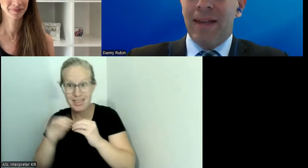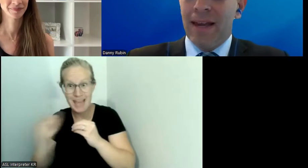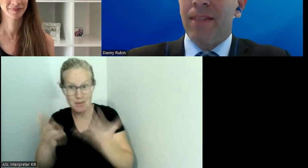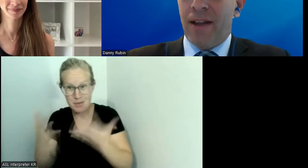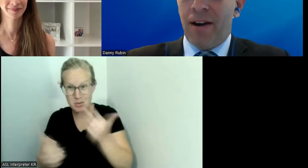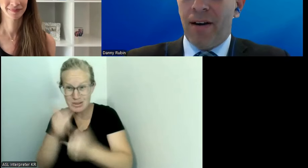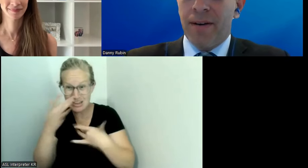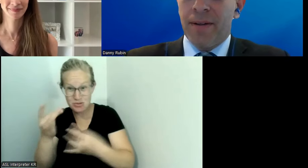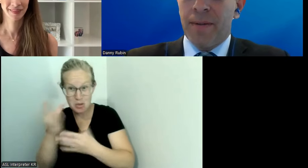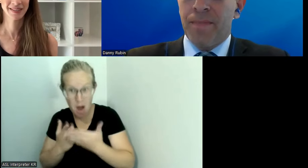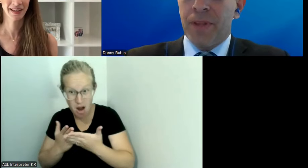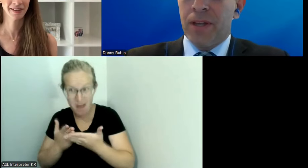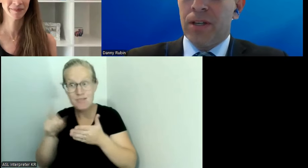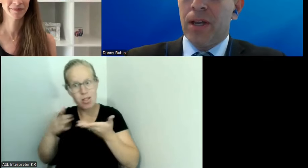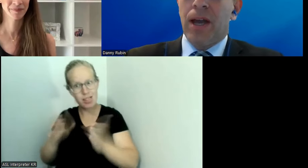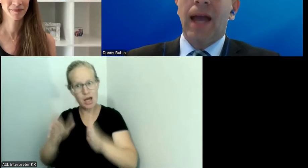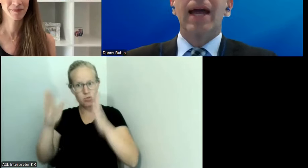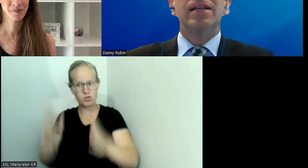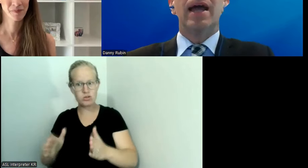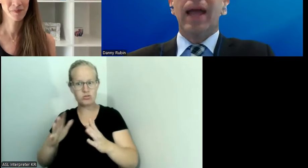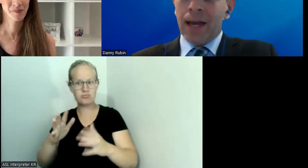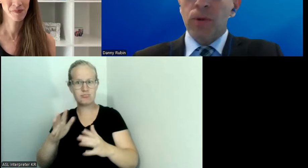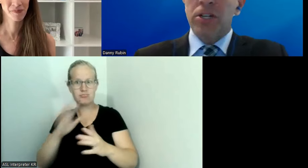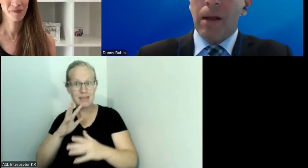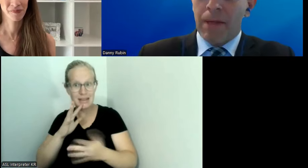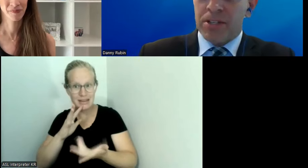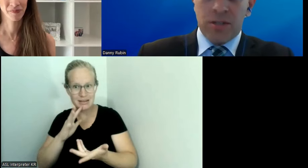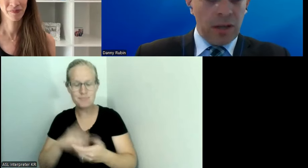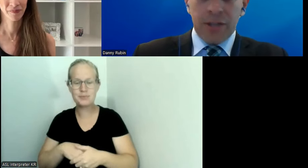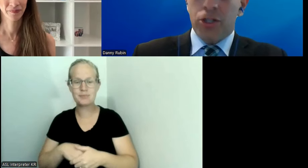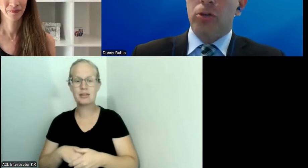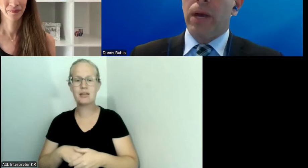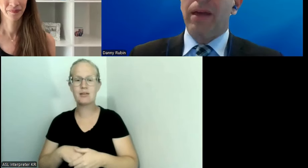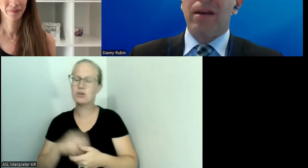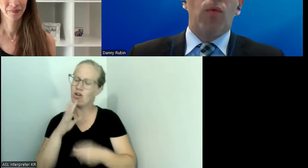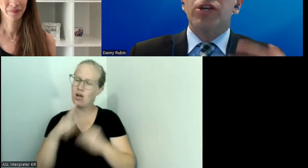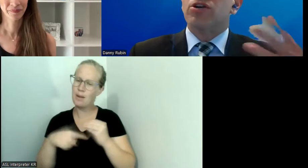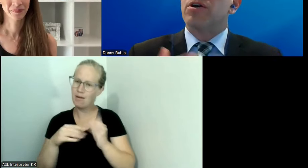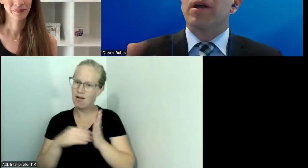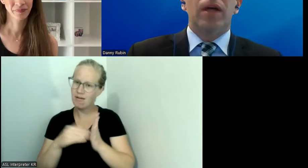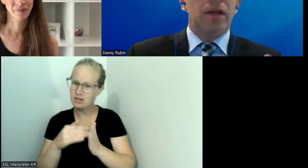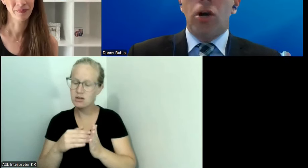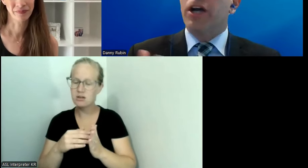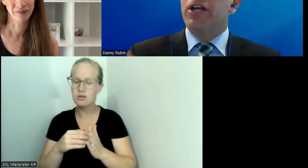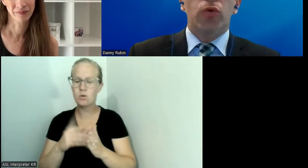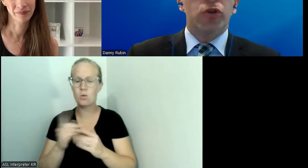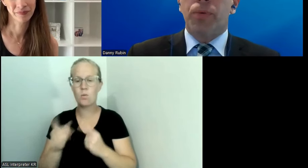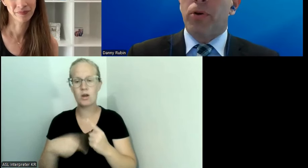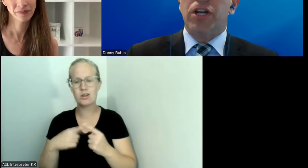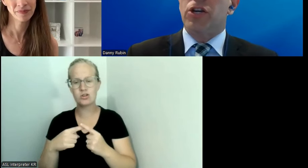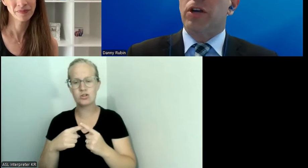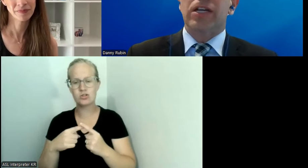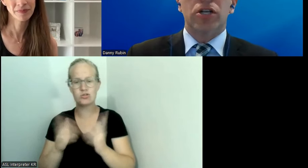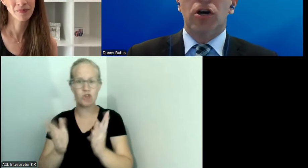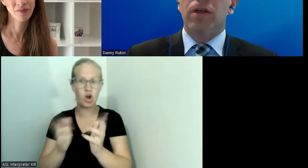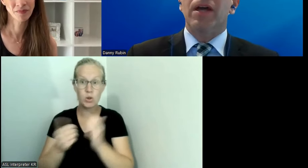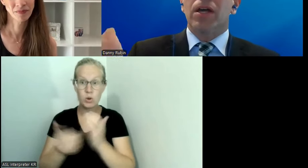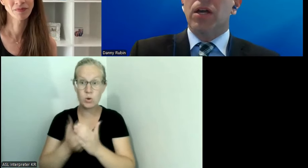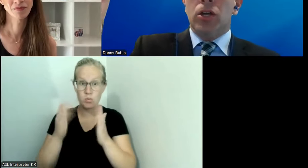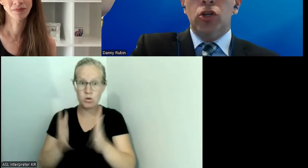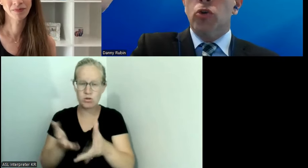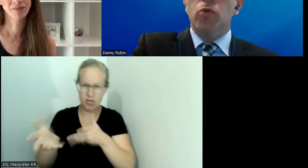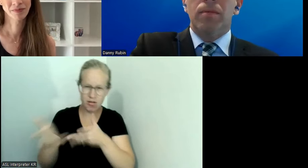let them get there. Exactly. And, and we talk about this a lot too, uh, when you're talking to a new person and you're getting